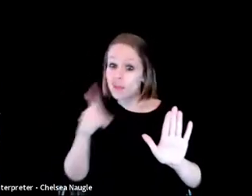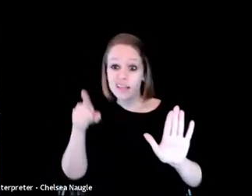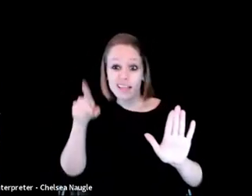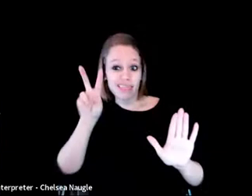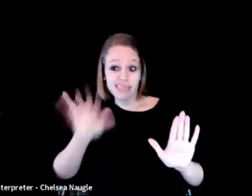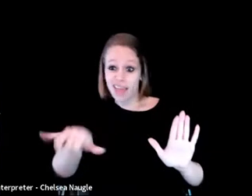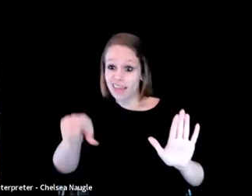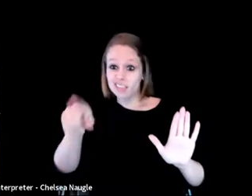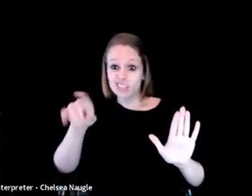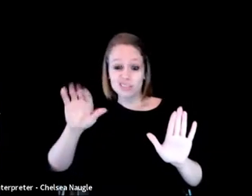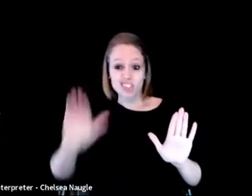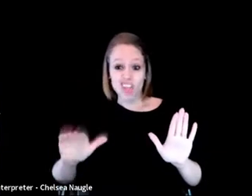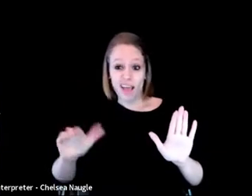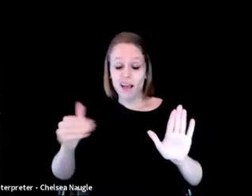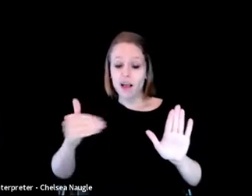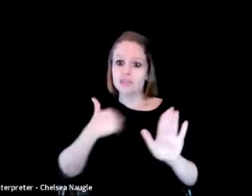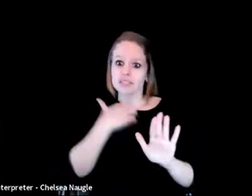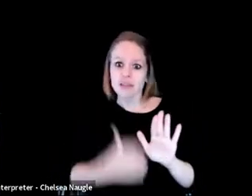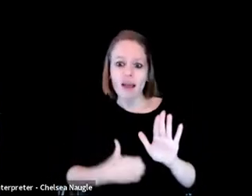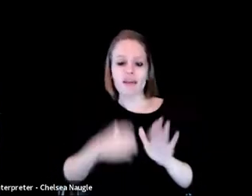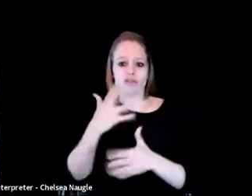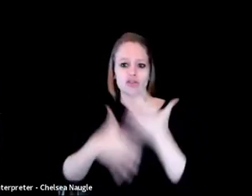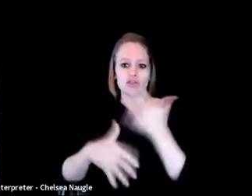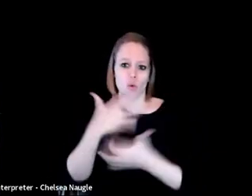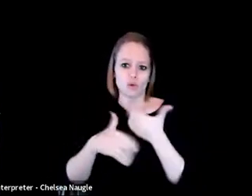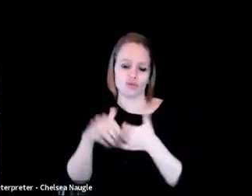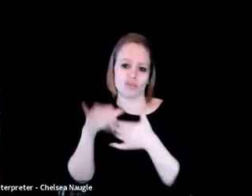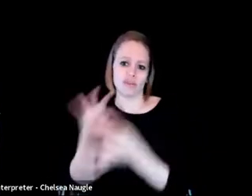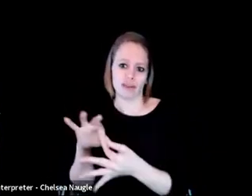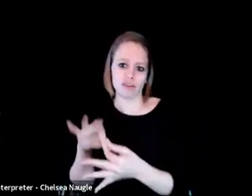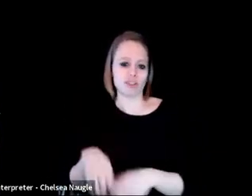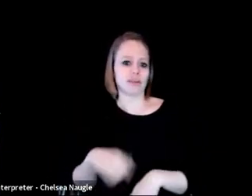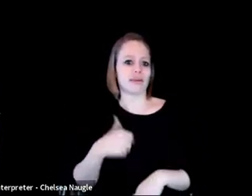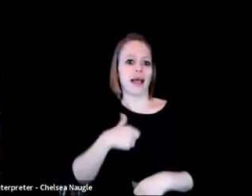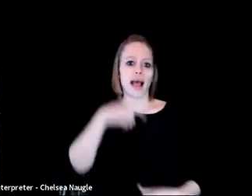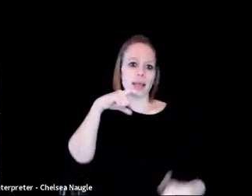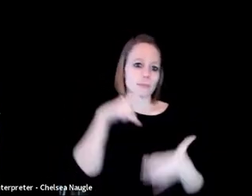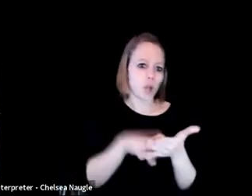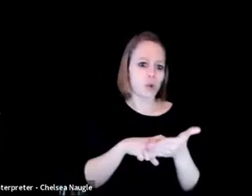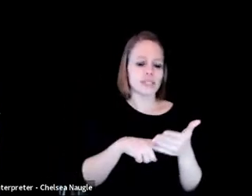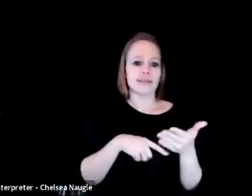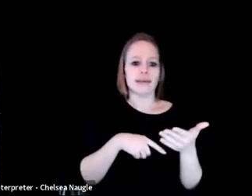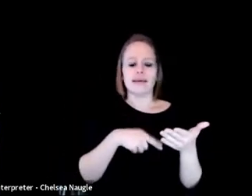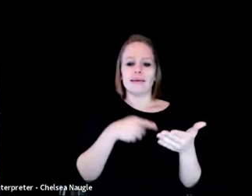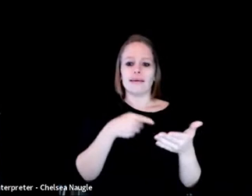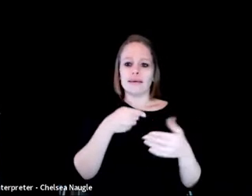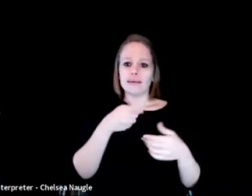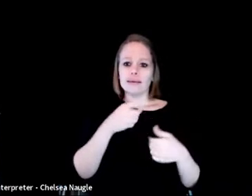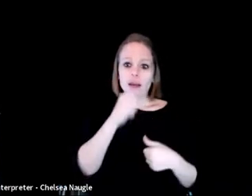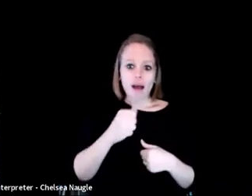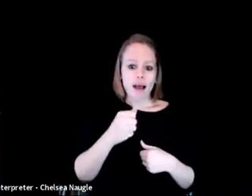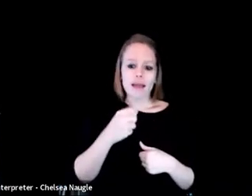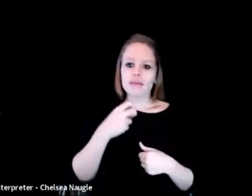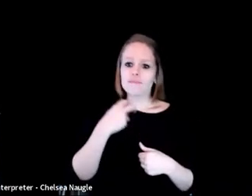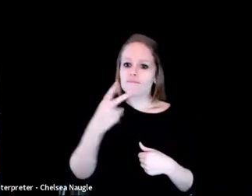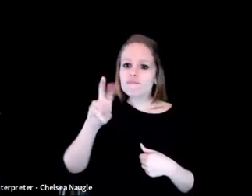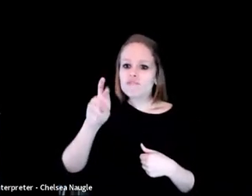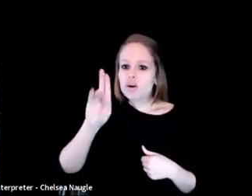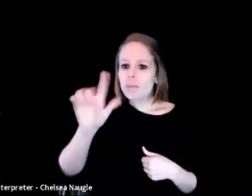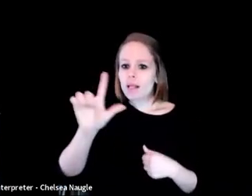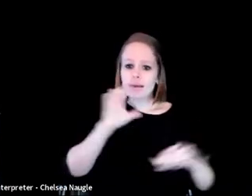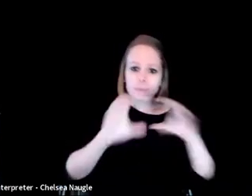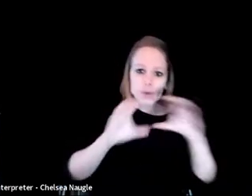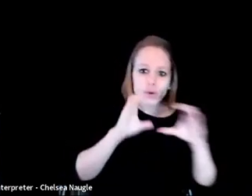them using a lot of nonverbal communicative behaviors to make, you know, to engage with you and to